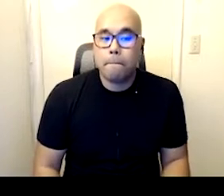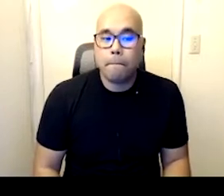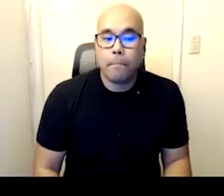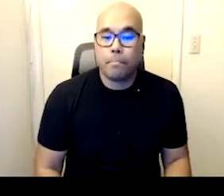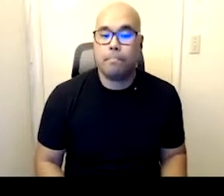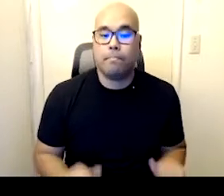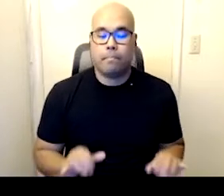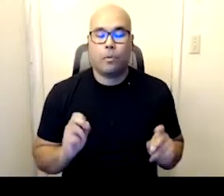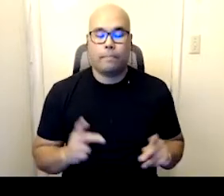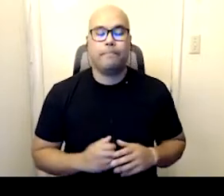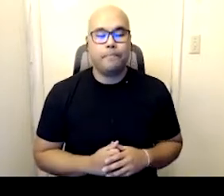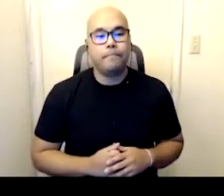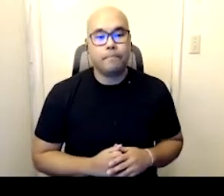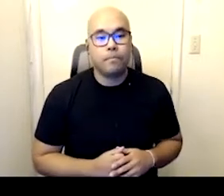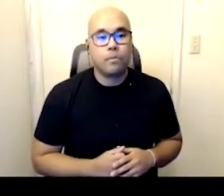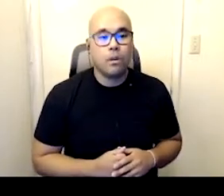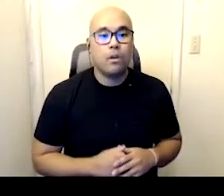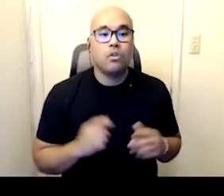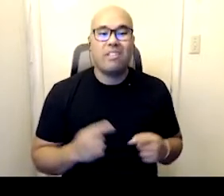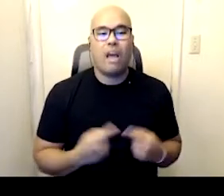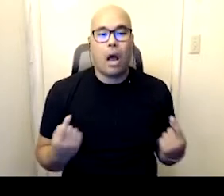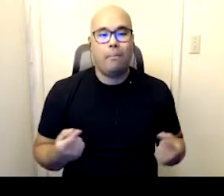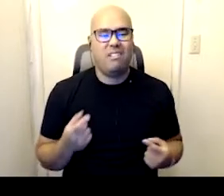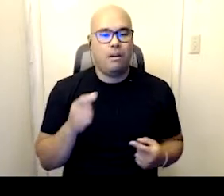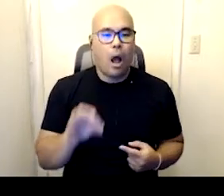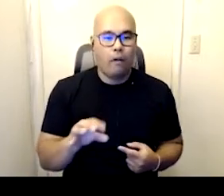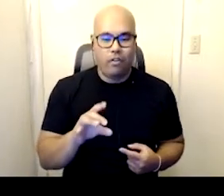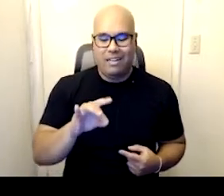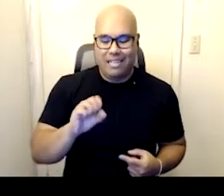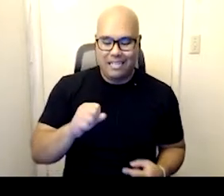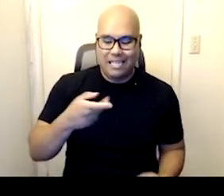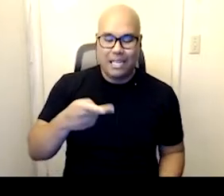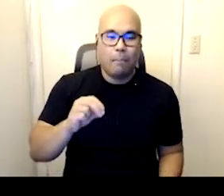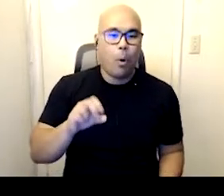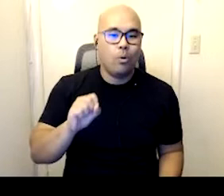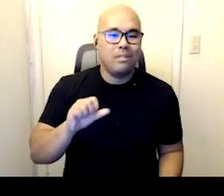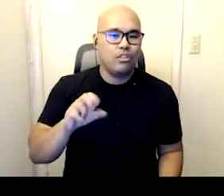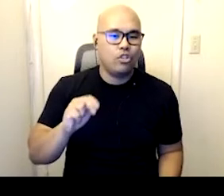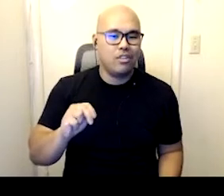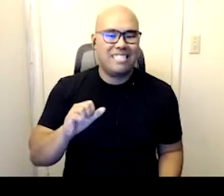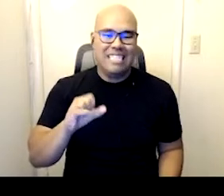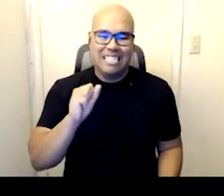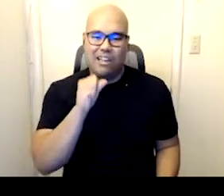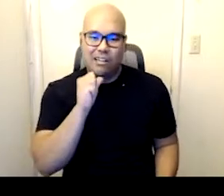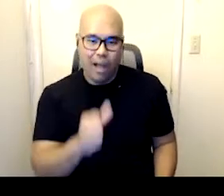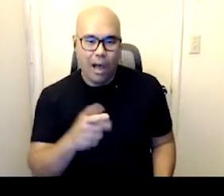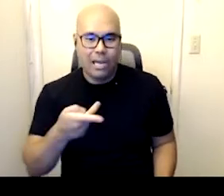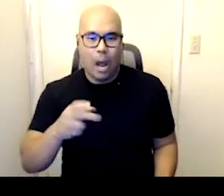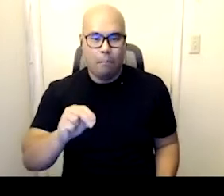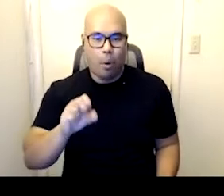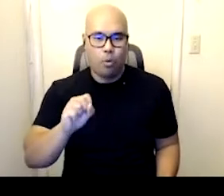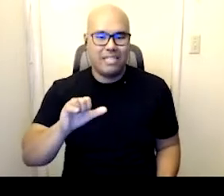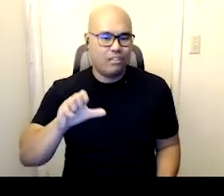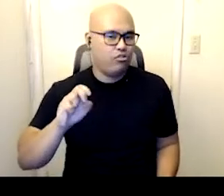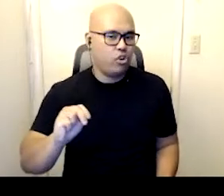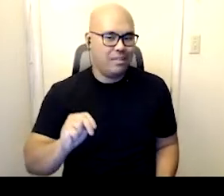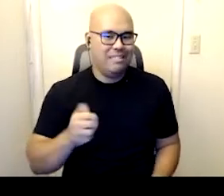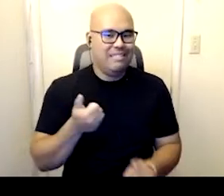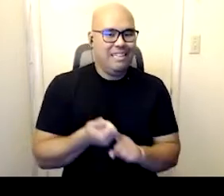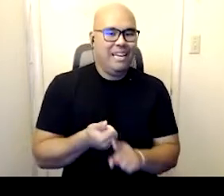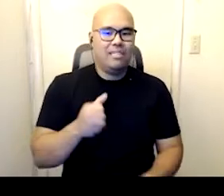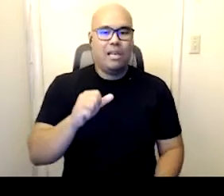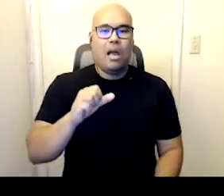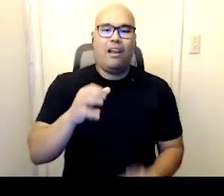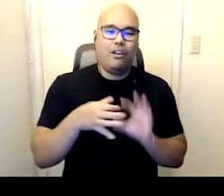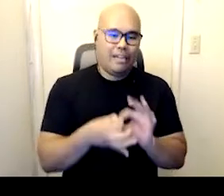Okay. The opposite of dispossession is not possession, it is connection.